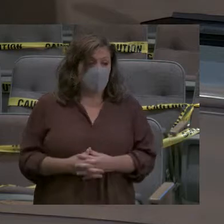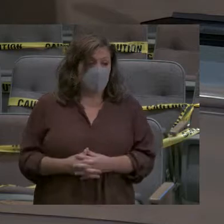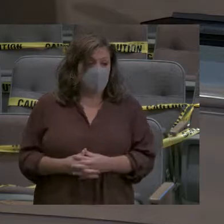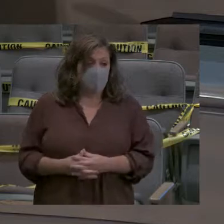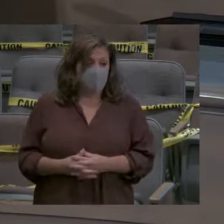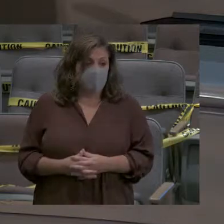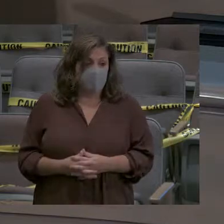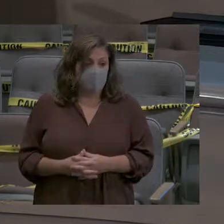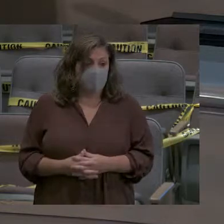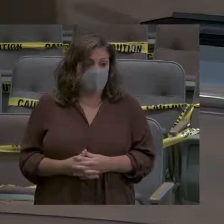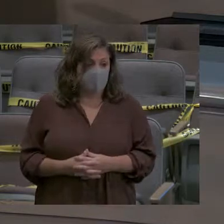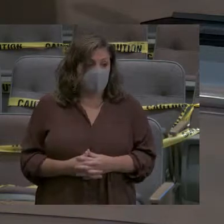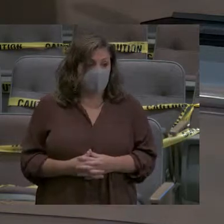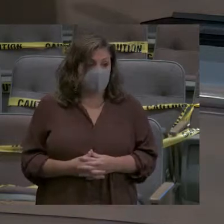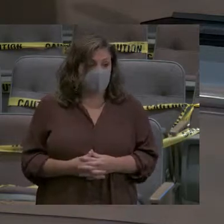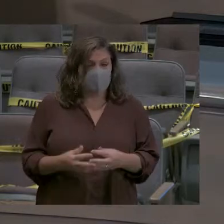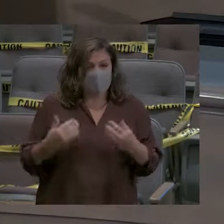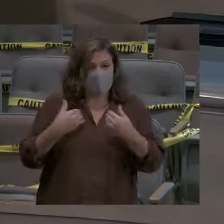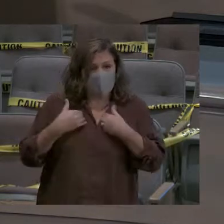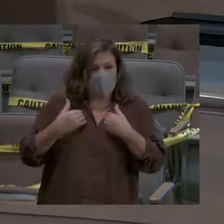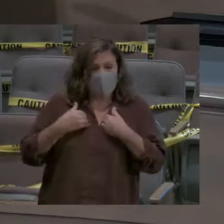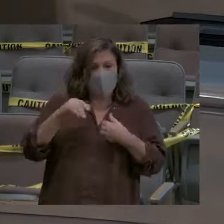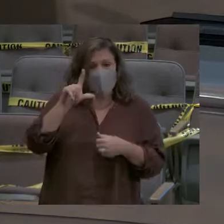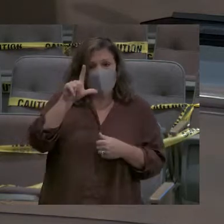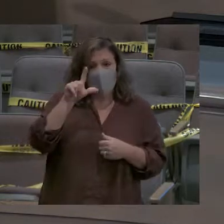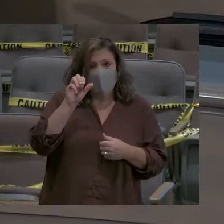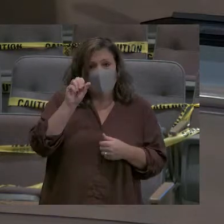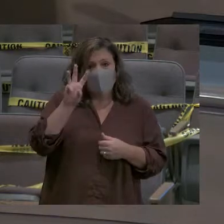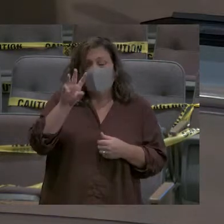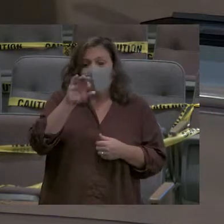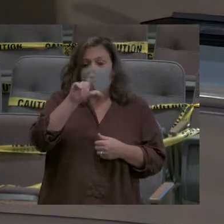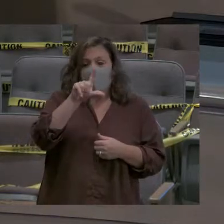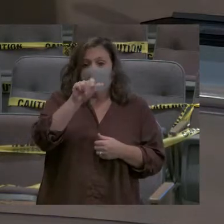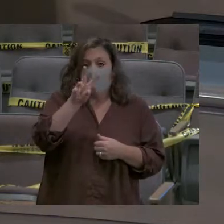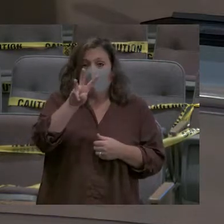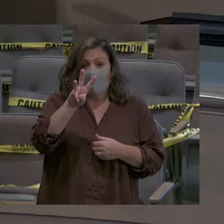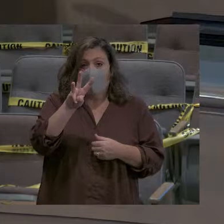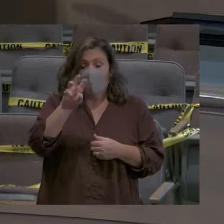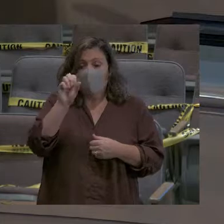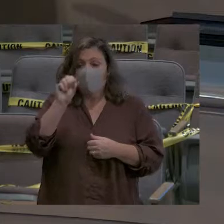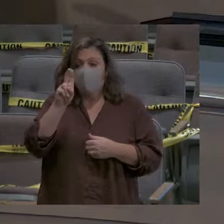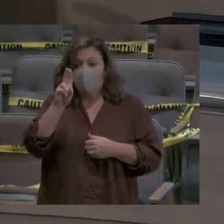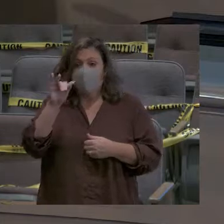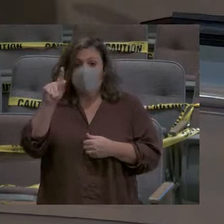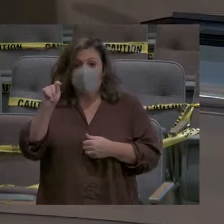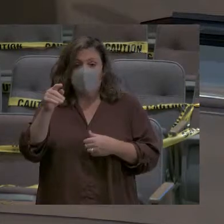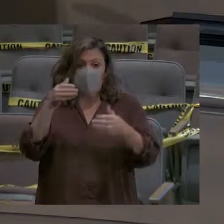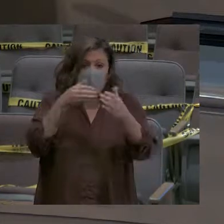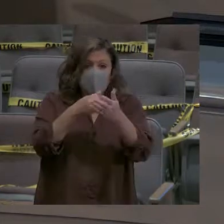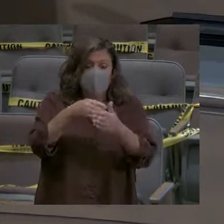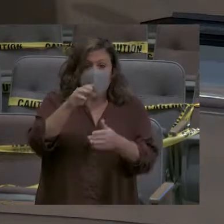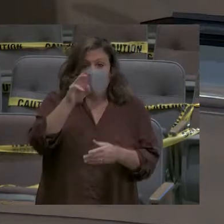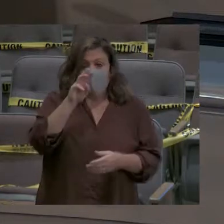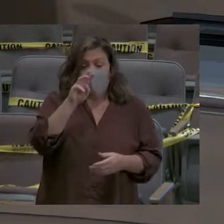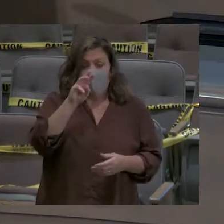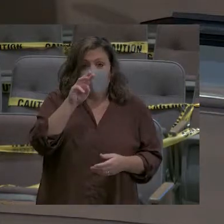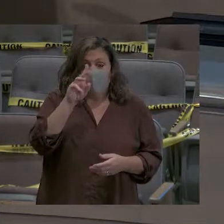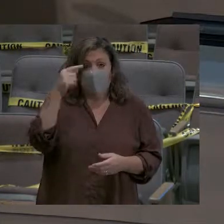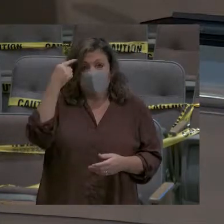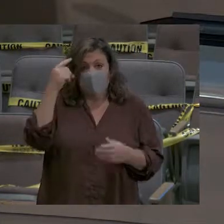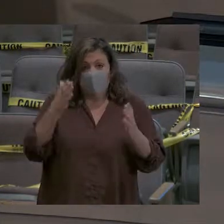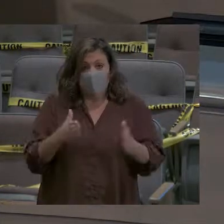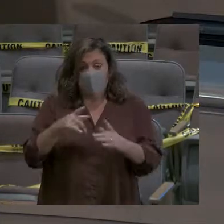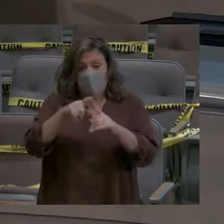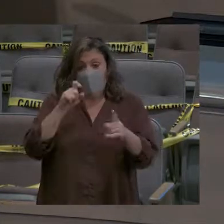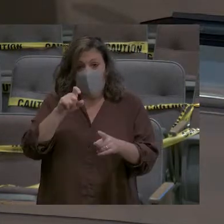that there's a lawsuit that is pending with the governor and the elected officials of the mayor of Atlanta.